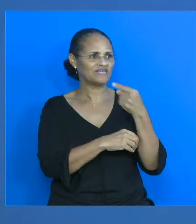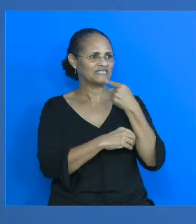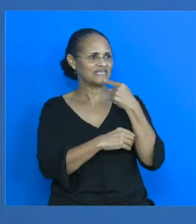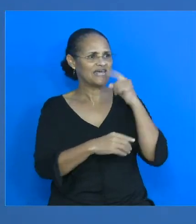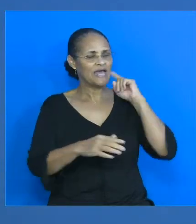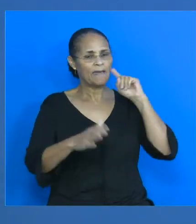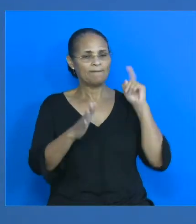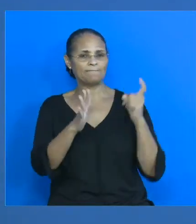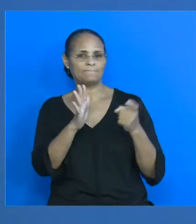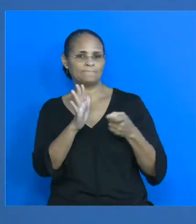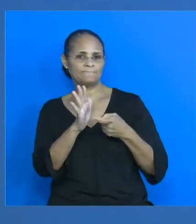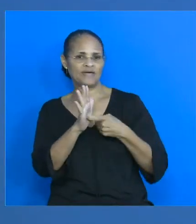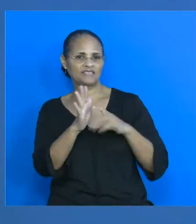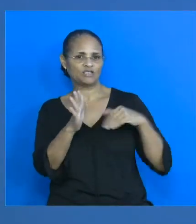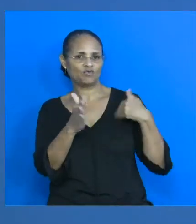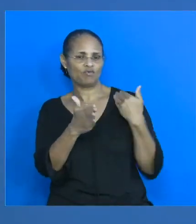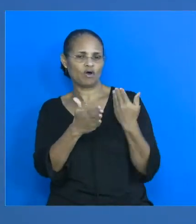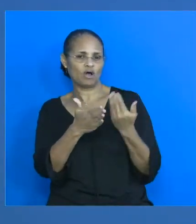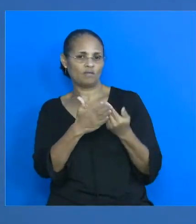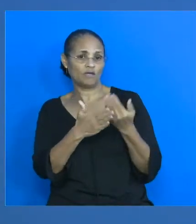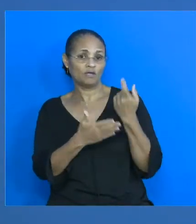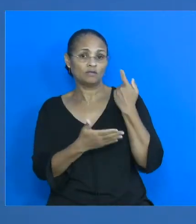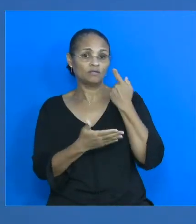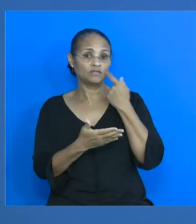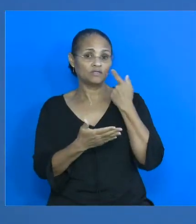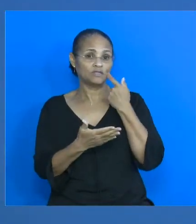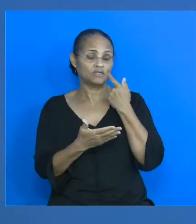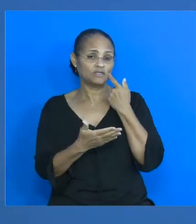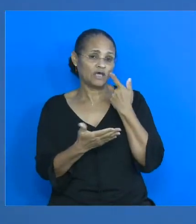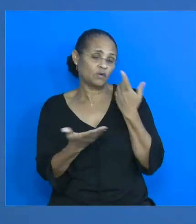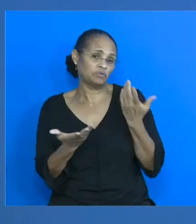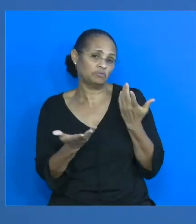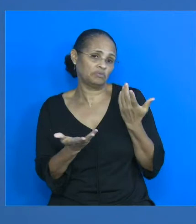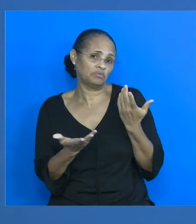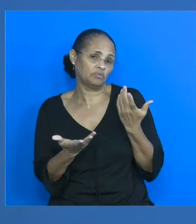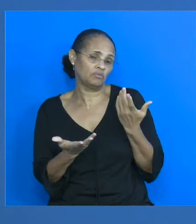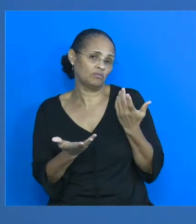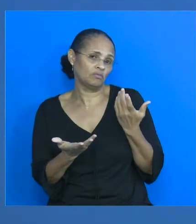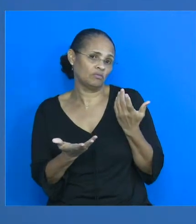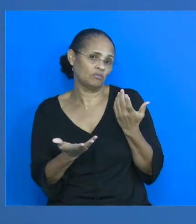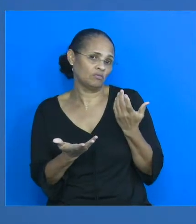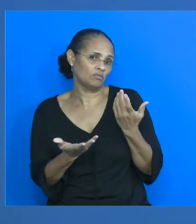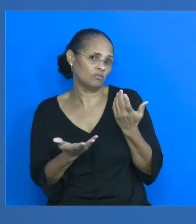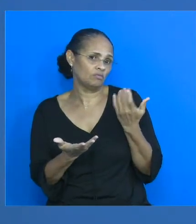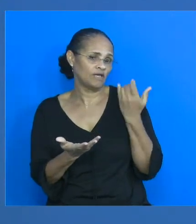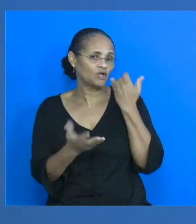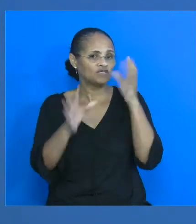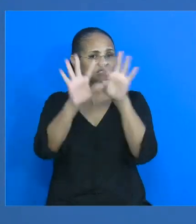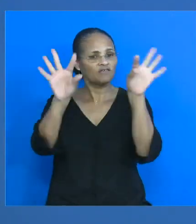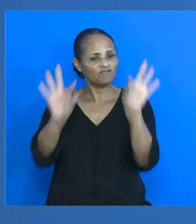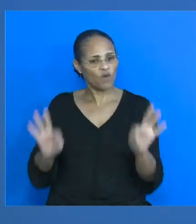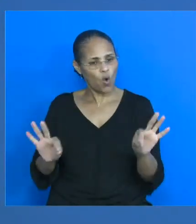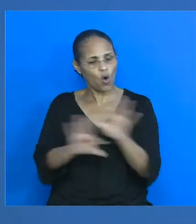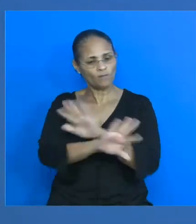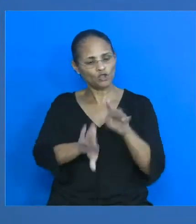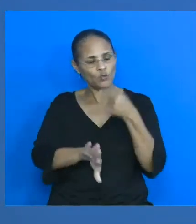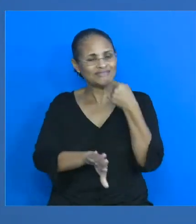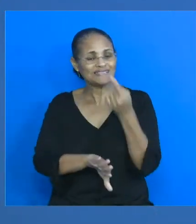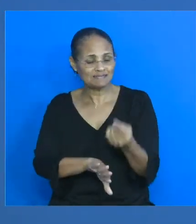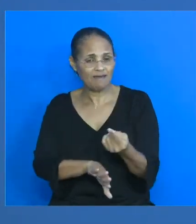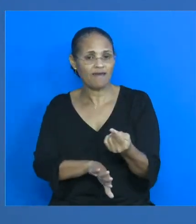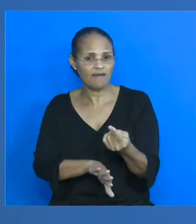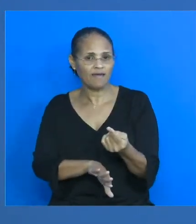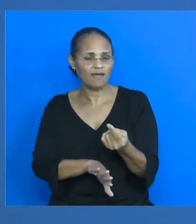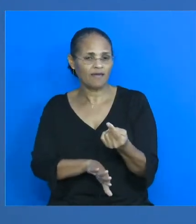that arrived and didn't know where they were supposed to be or where they couldn't have been because the form itself at the airport doesn't necessarily say.